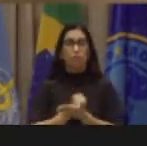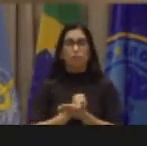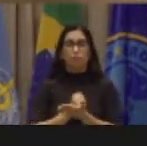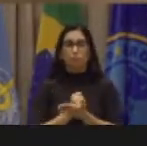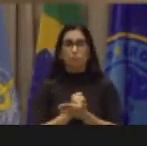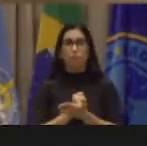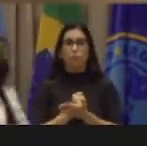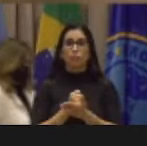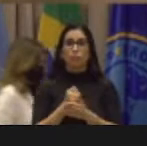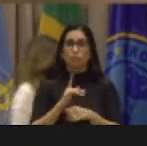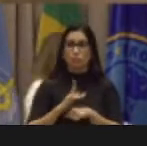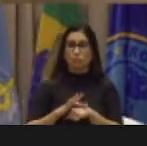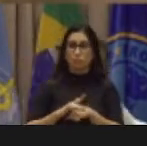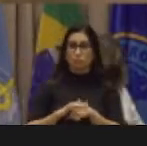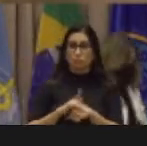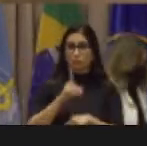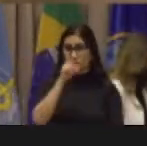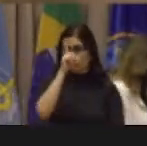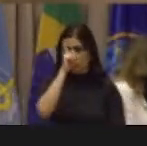epidemiology and